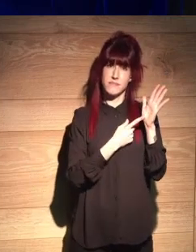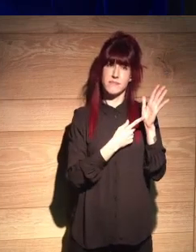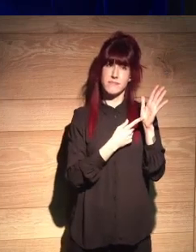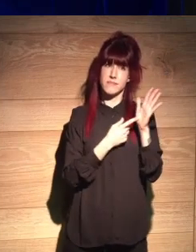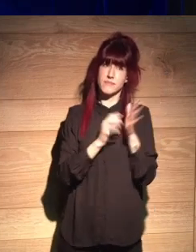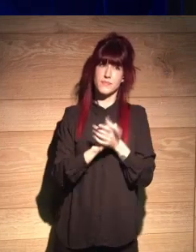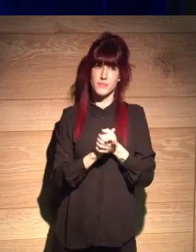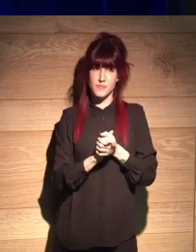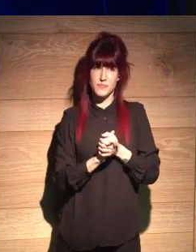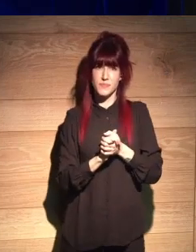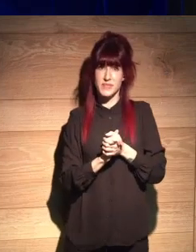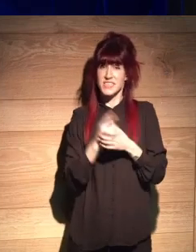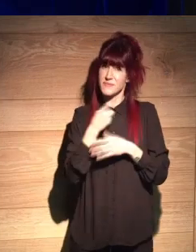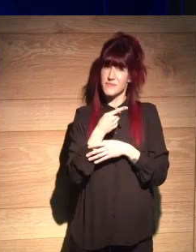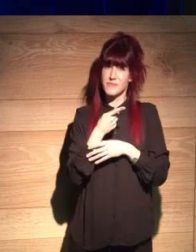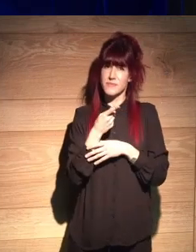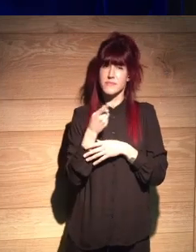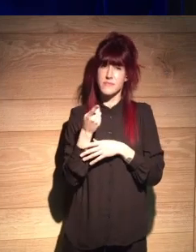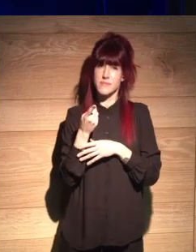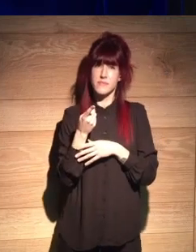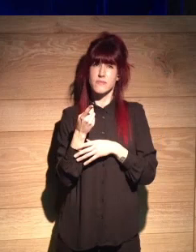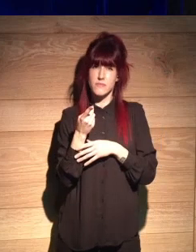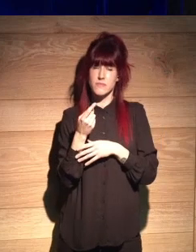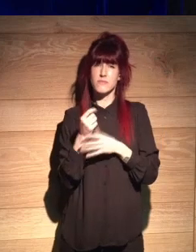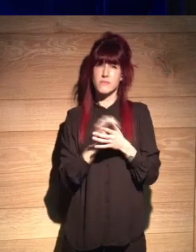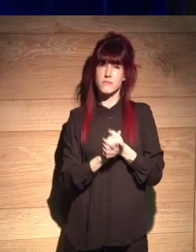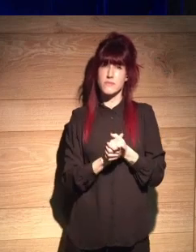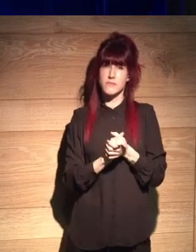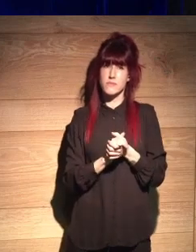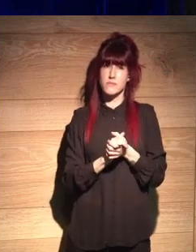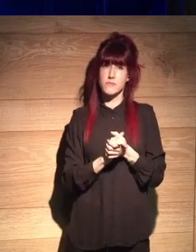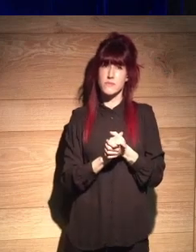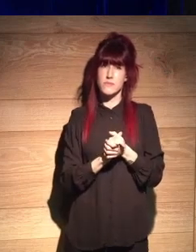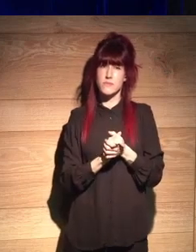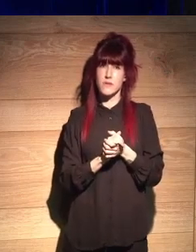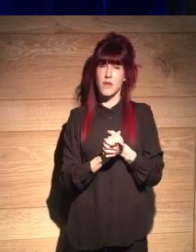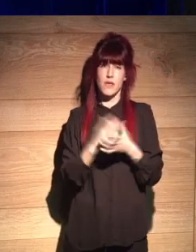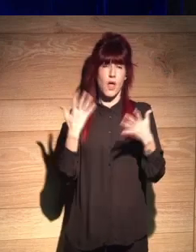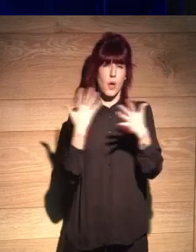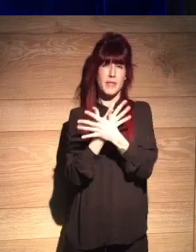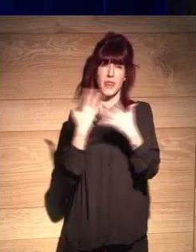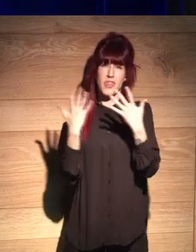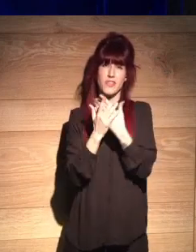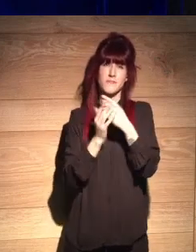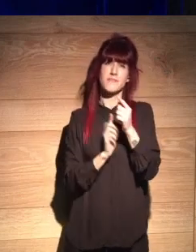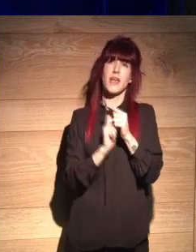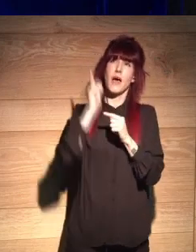This was a combination of a top-down approach and a bottom-up approach, where we